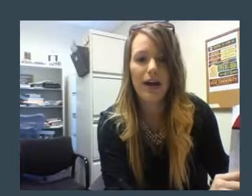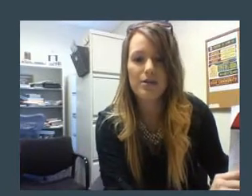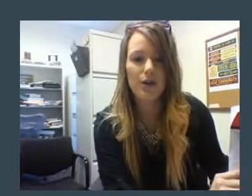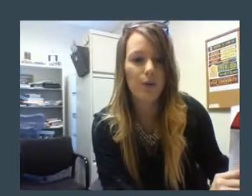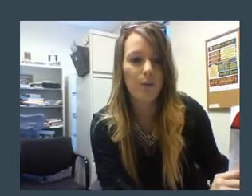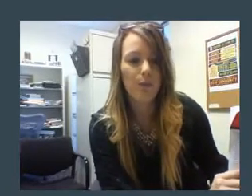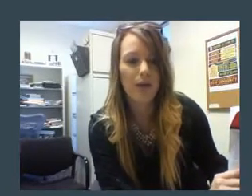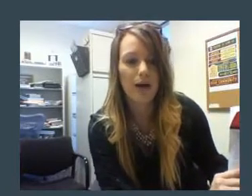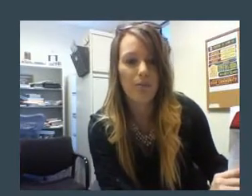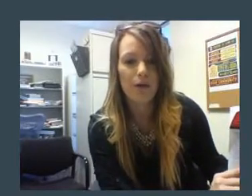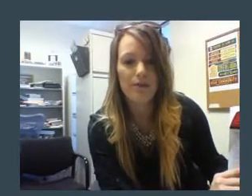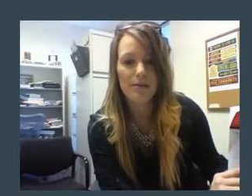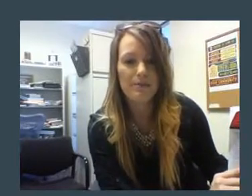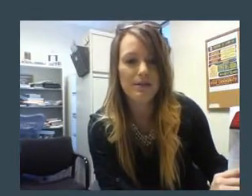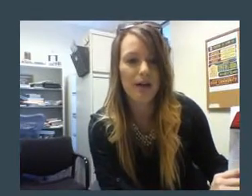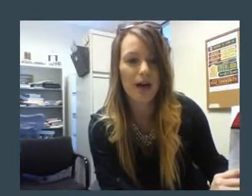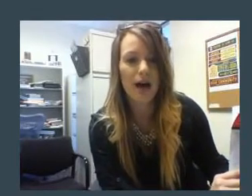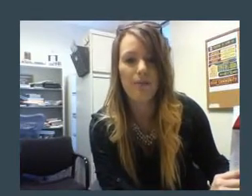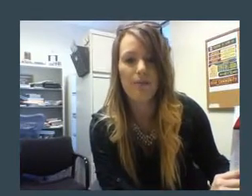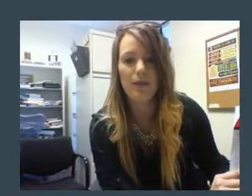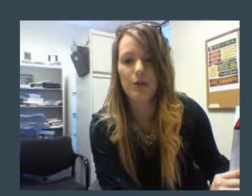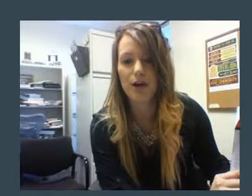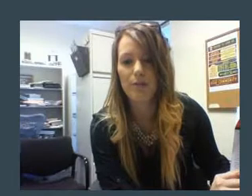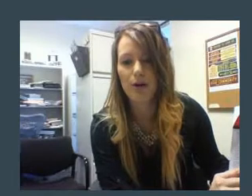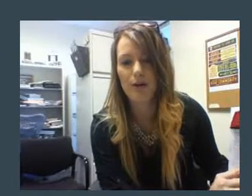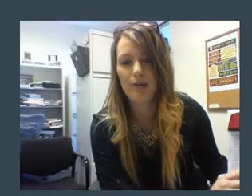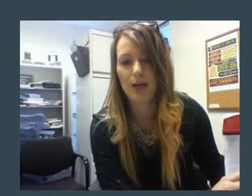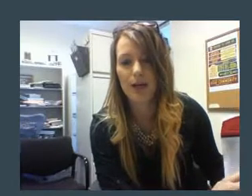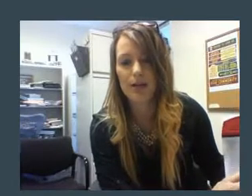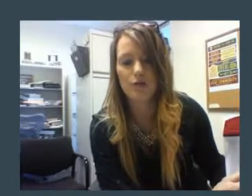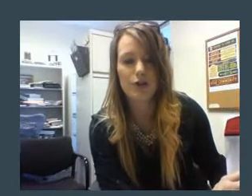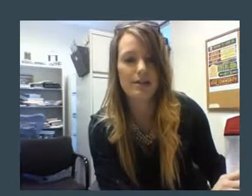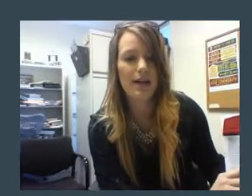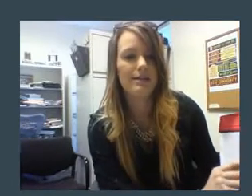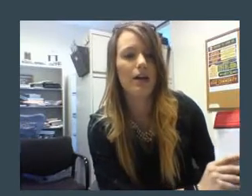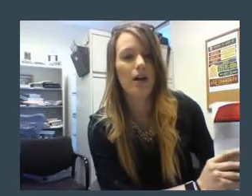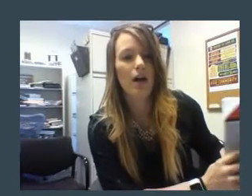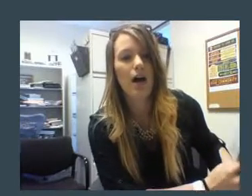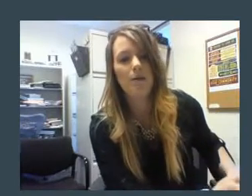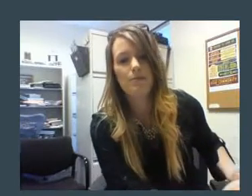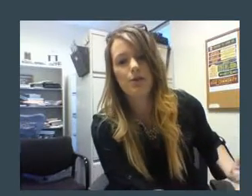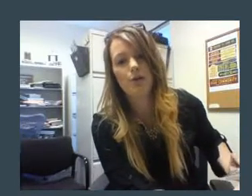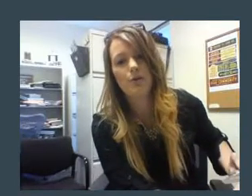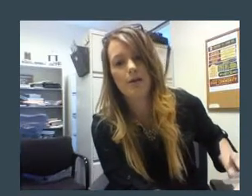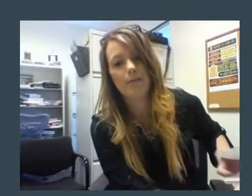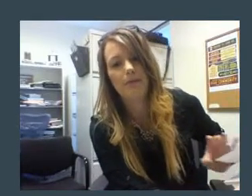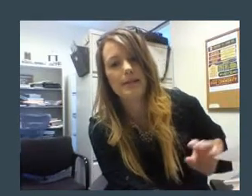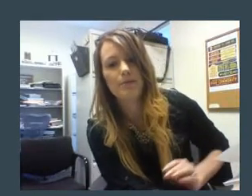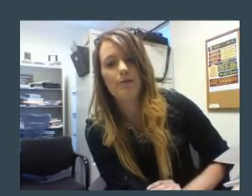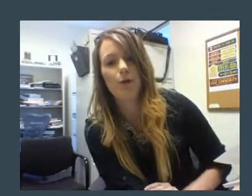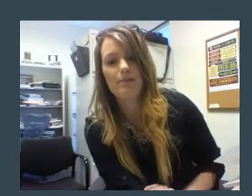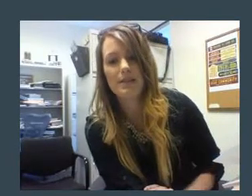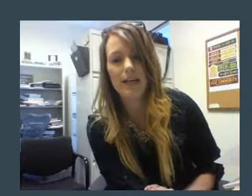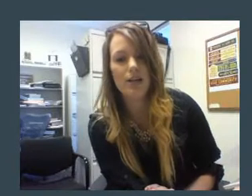Okay. So, the morphemes that we talk about, we compare English versus ASL. So, some